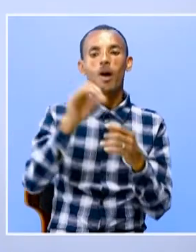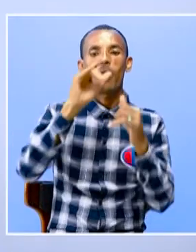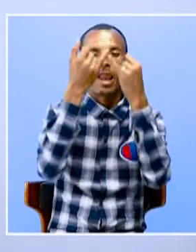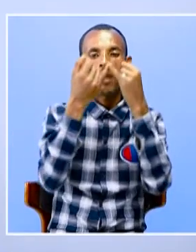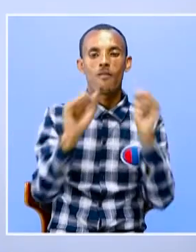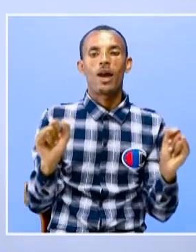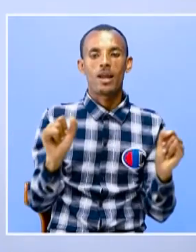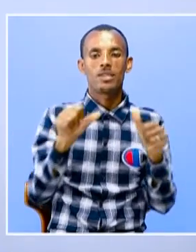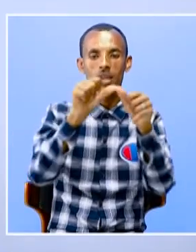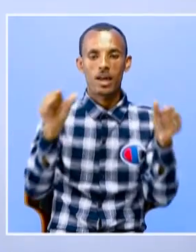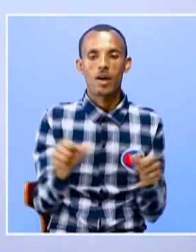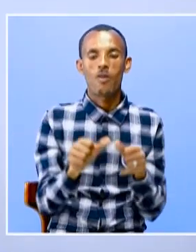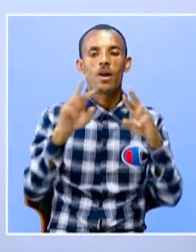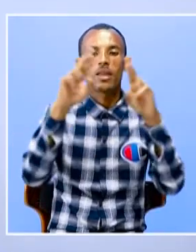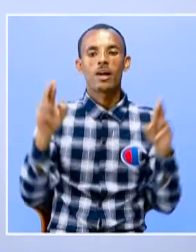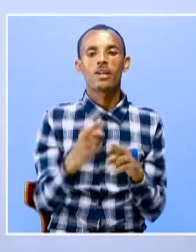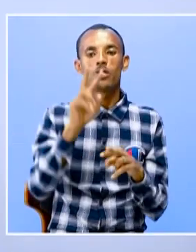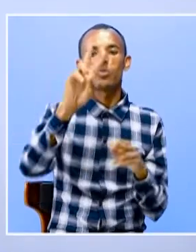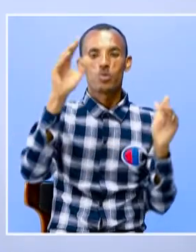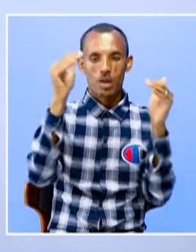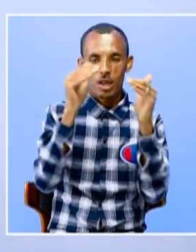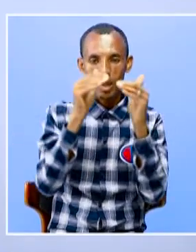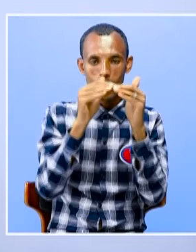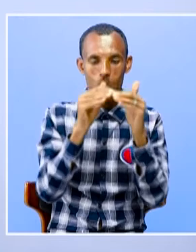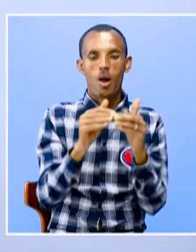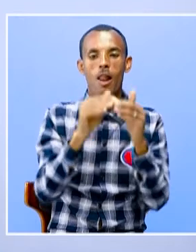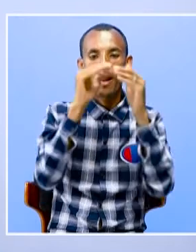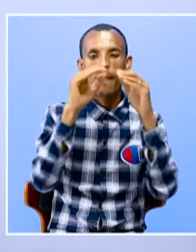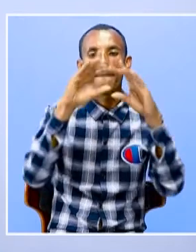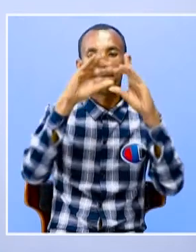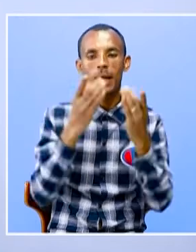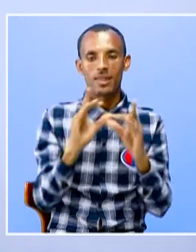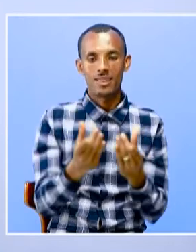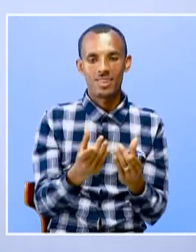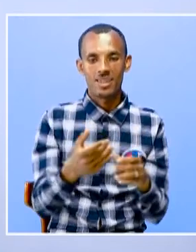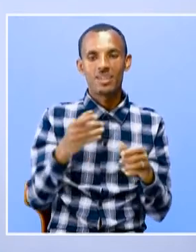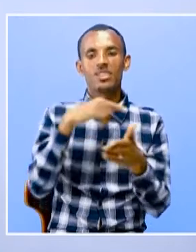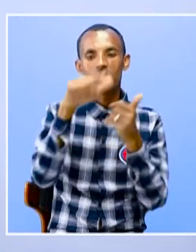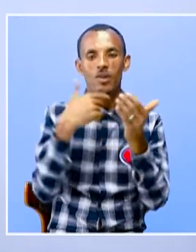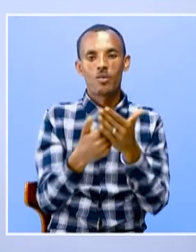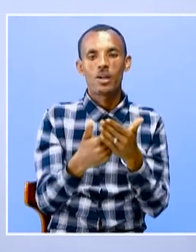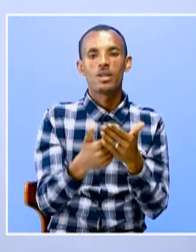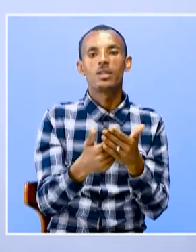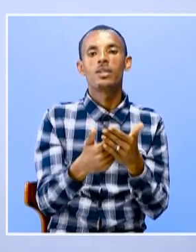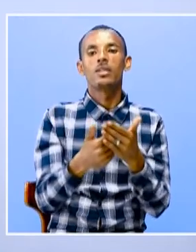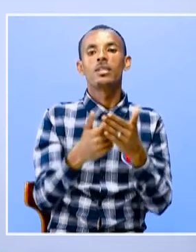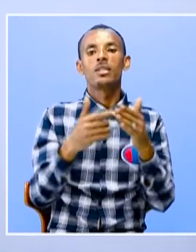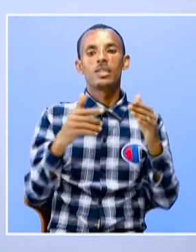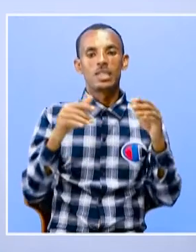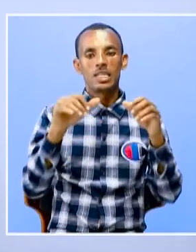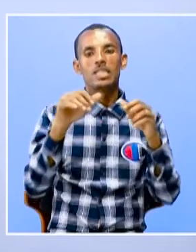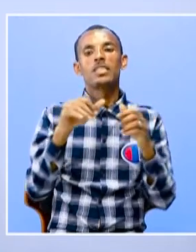divides the area of rectangle into two equal parts. Therefore, the area of this triangle